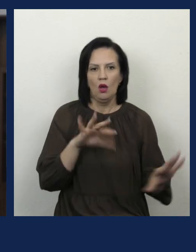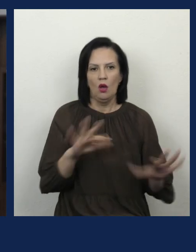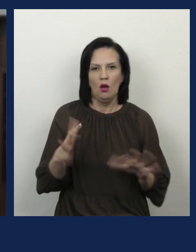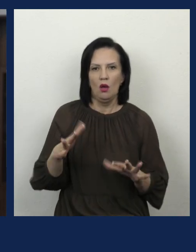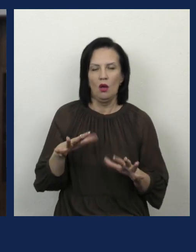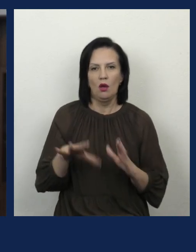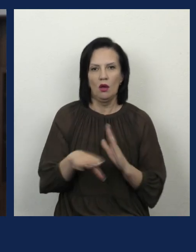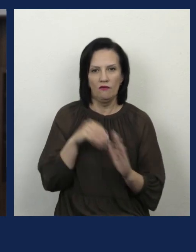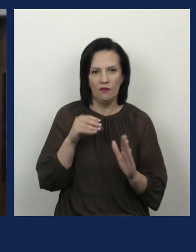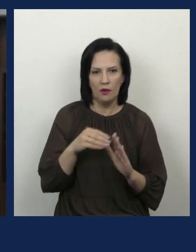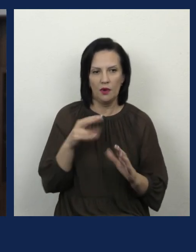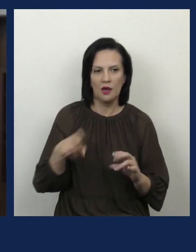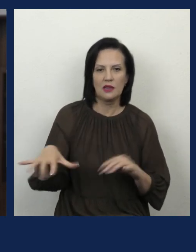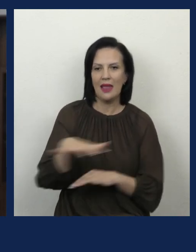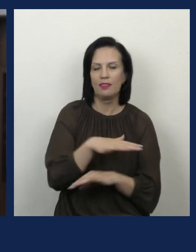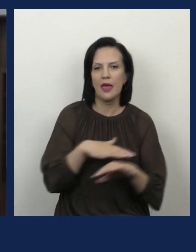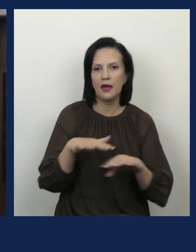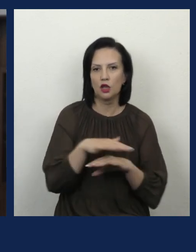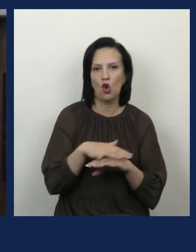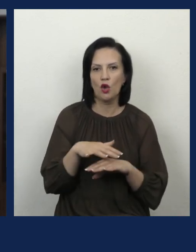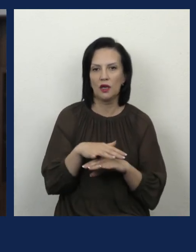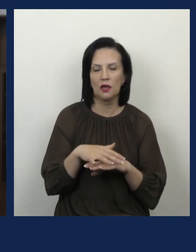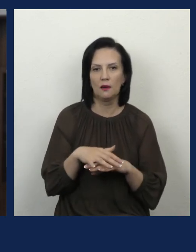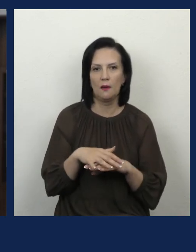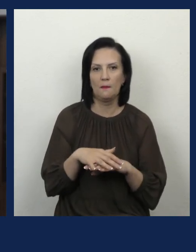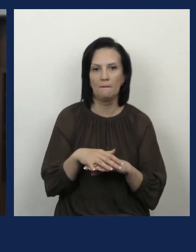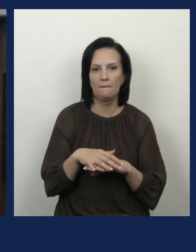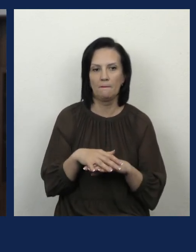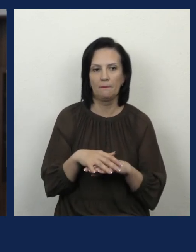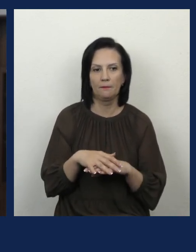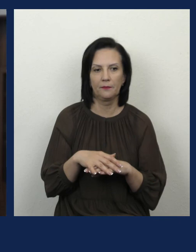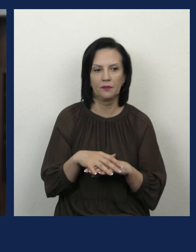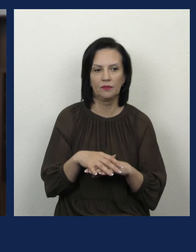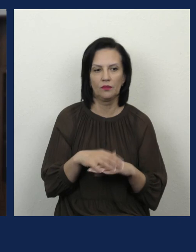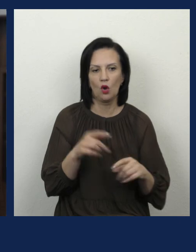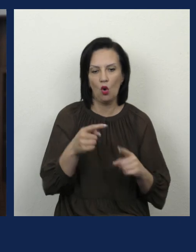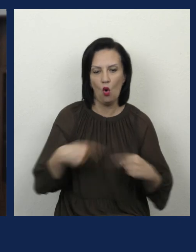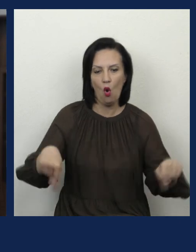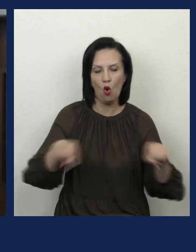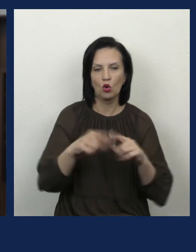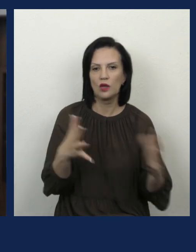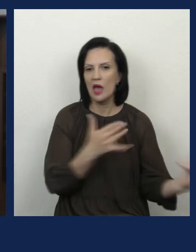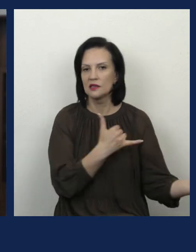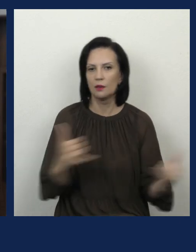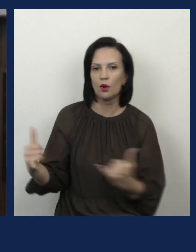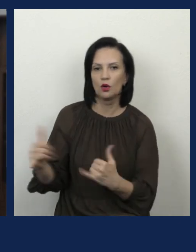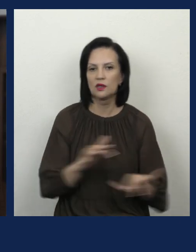interesting presentation, and thank you for reflecting in your presentation